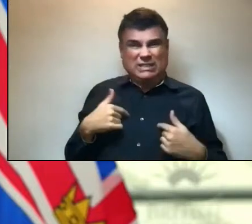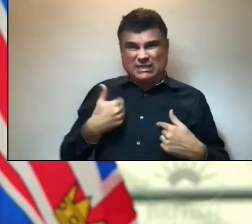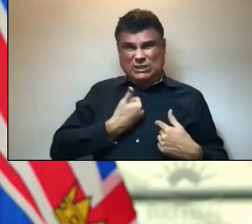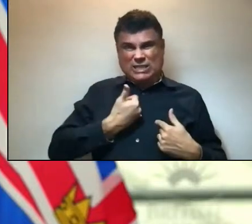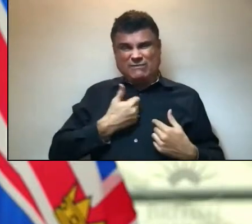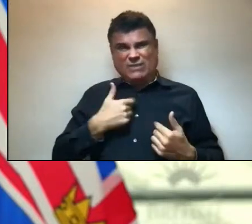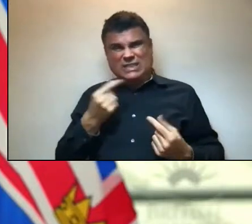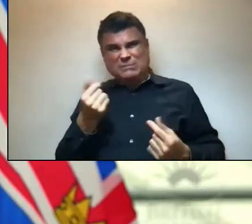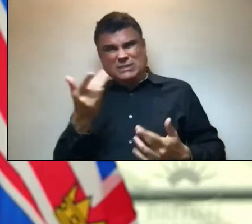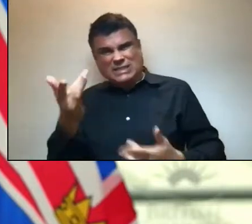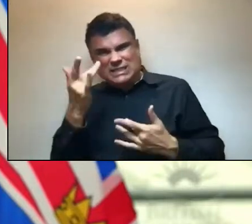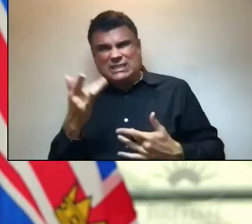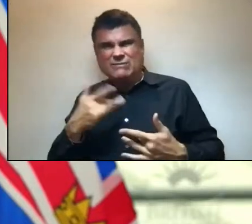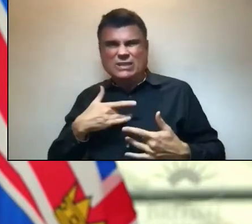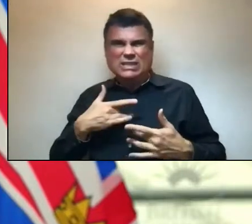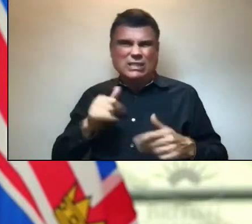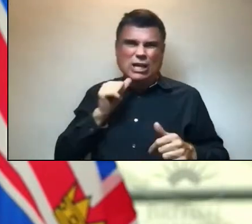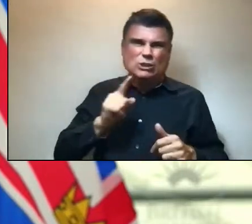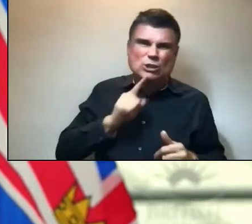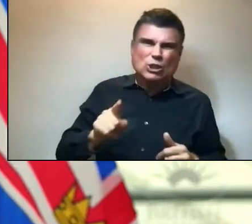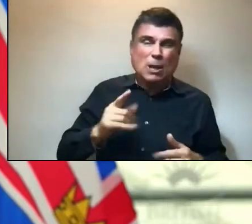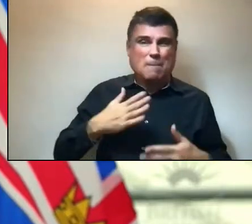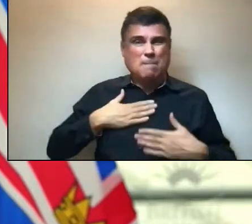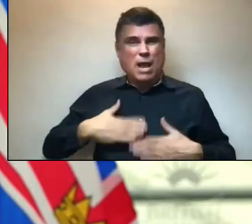Next question, Zhao Zhu, Globe and Mail.